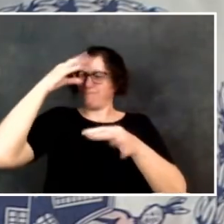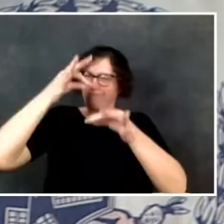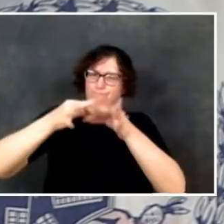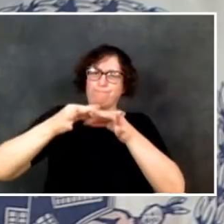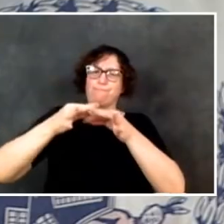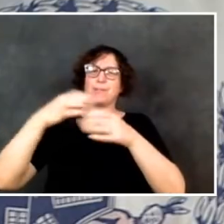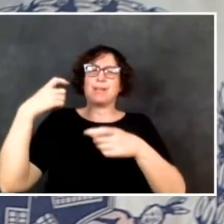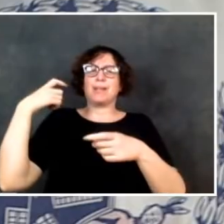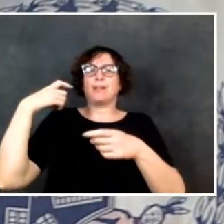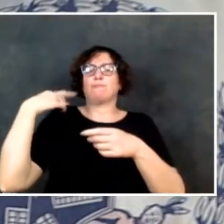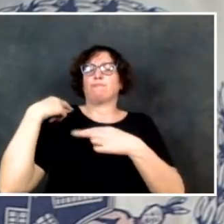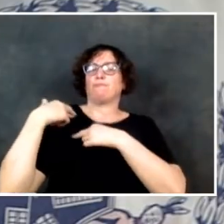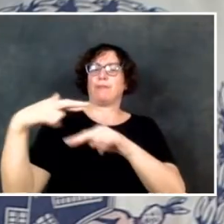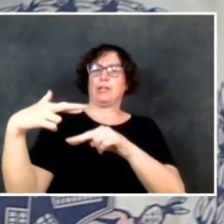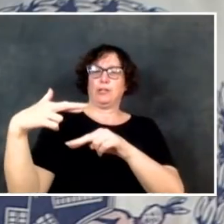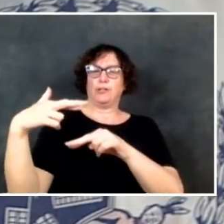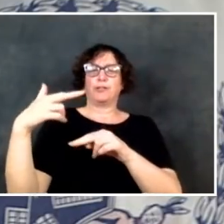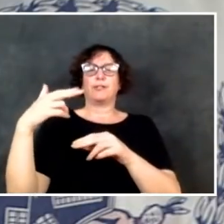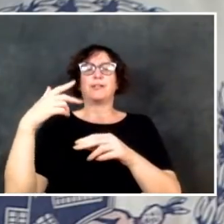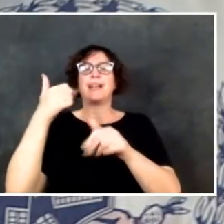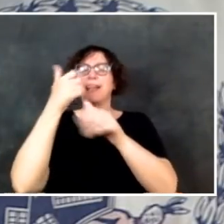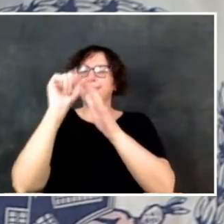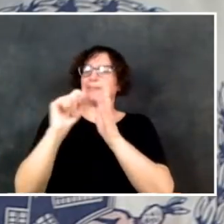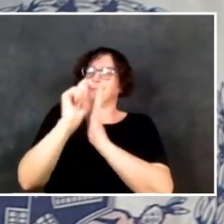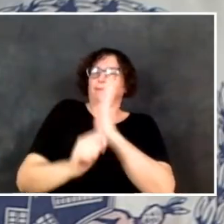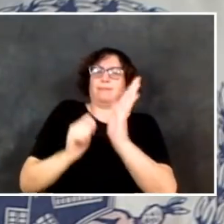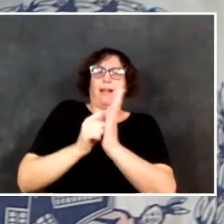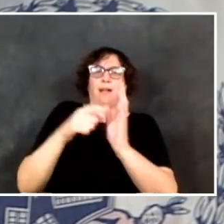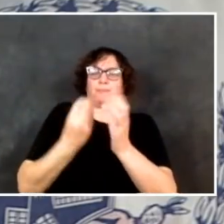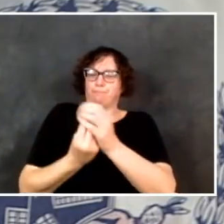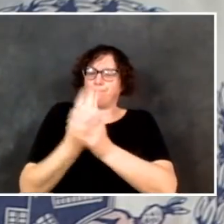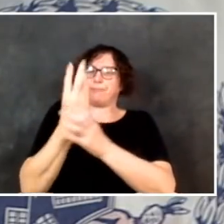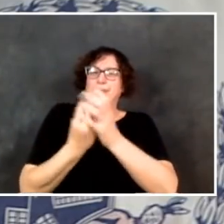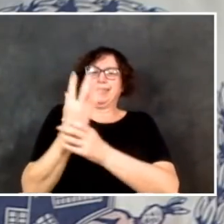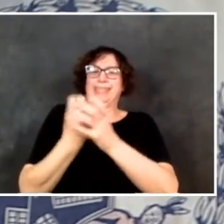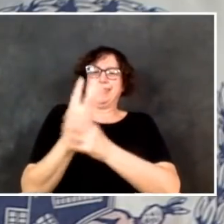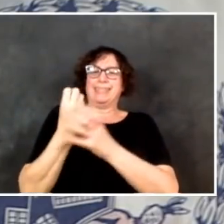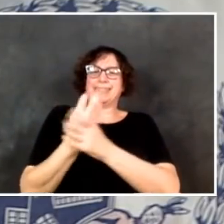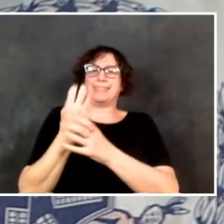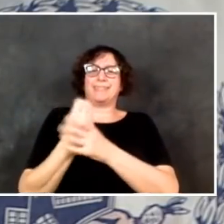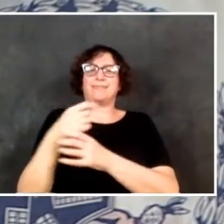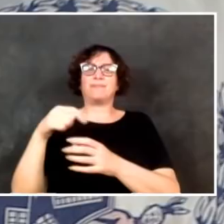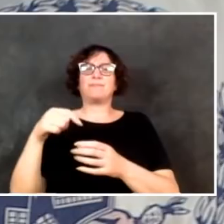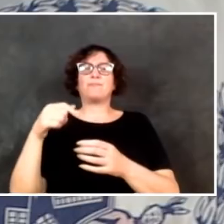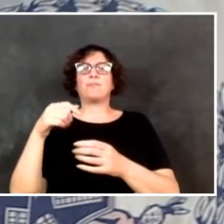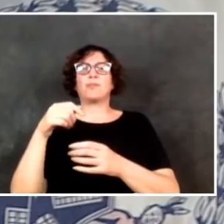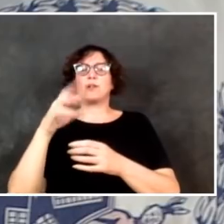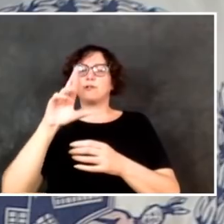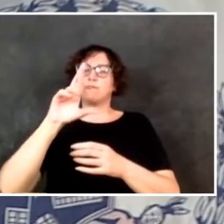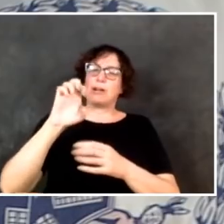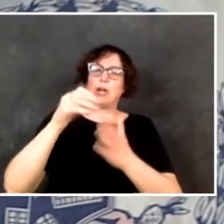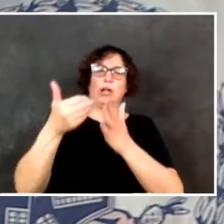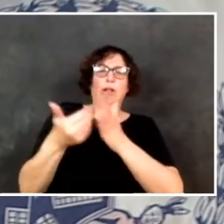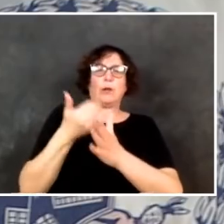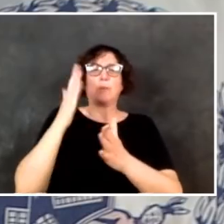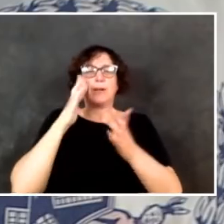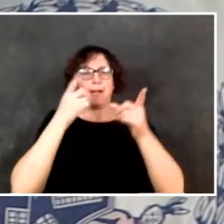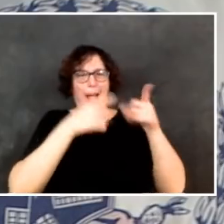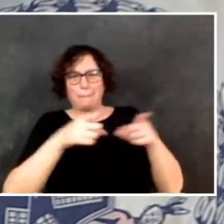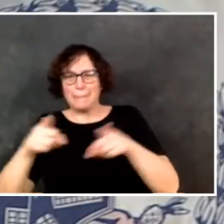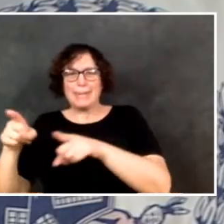spring begins. Renewal is coming. It's a tough moment we're going through, but renewal is